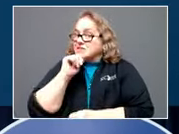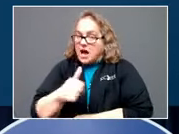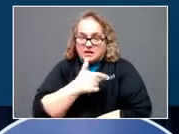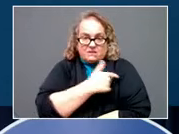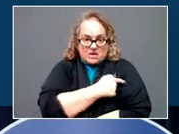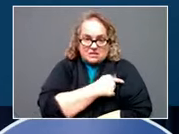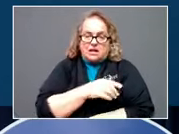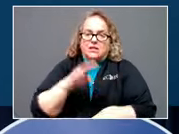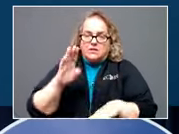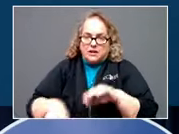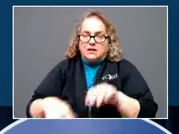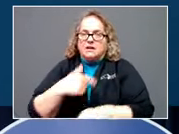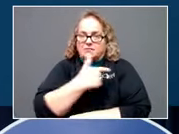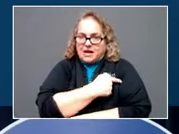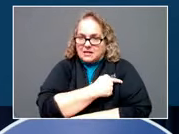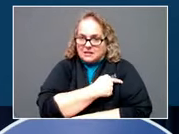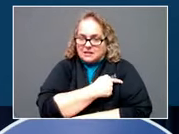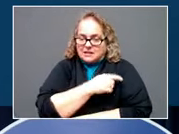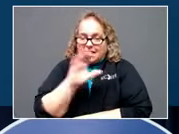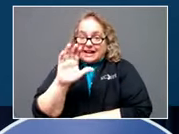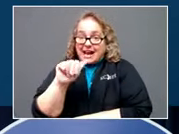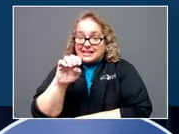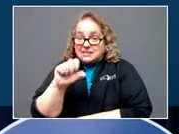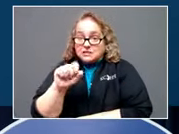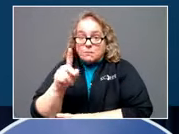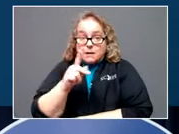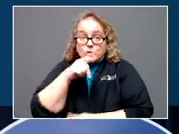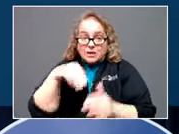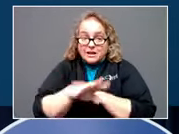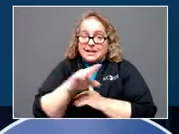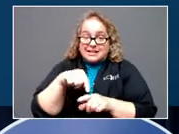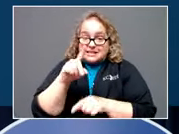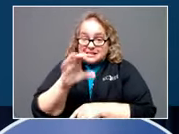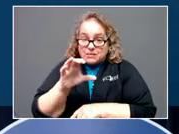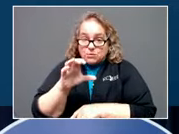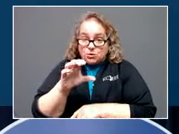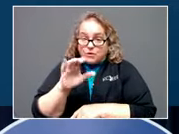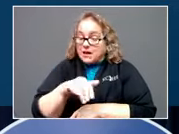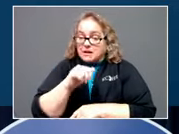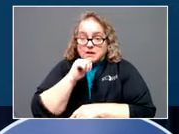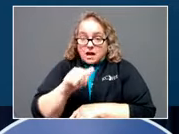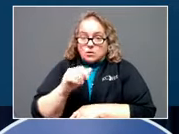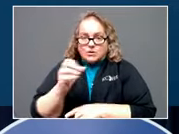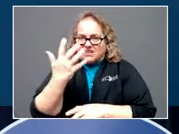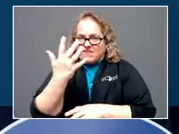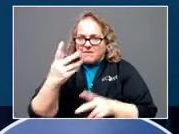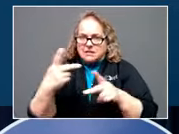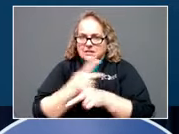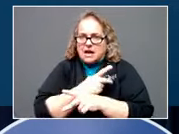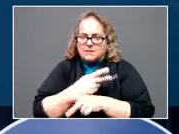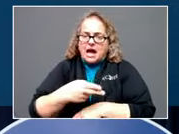vaccinated. In other words, the cases for unvaccinated in December were almost 5 times higher. So